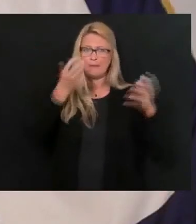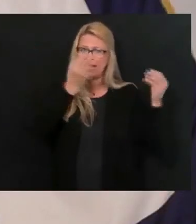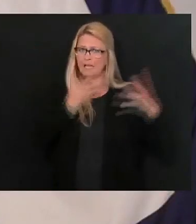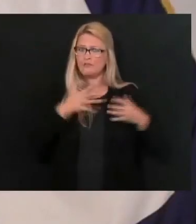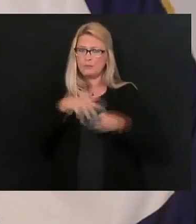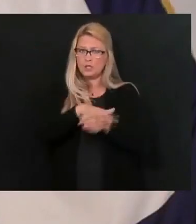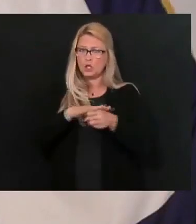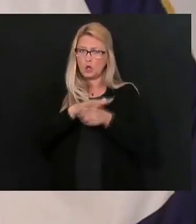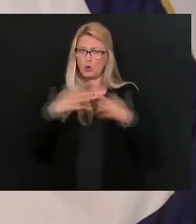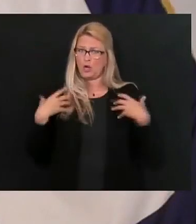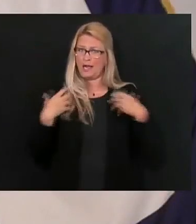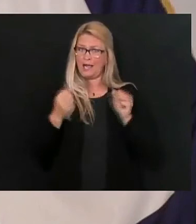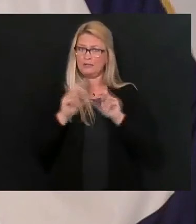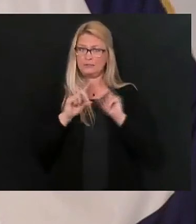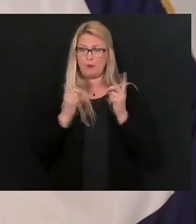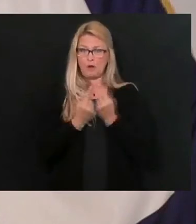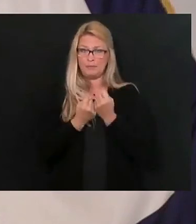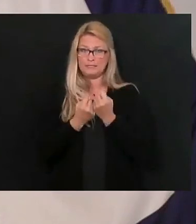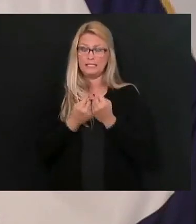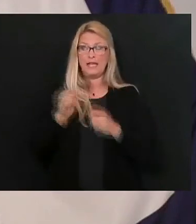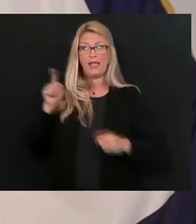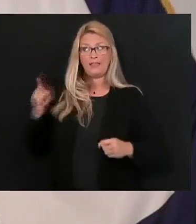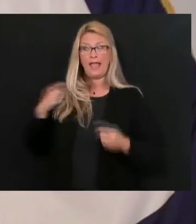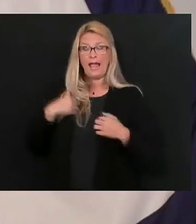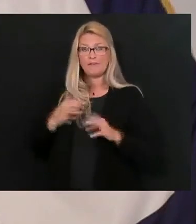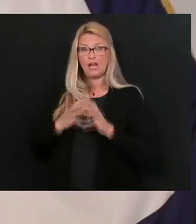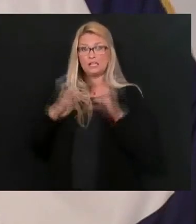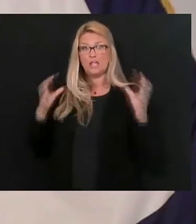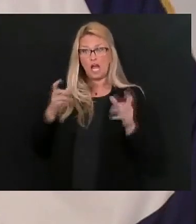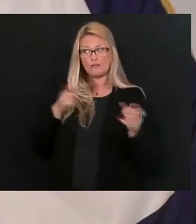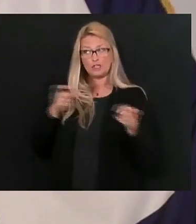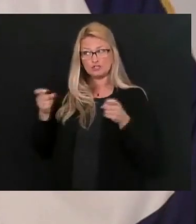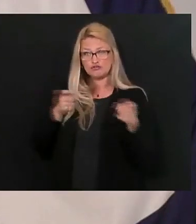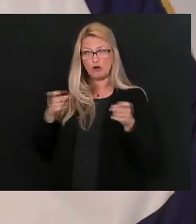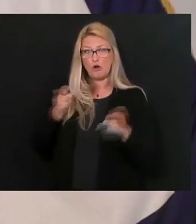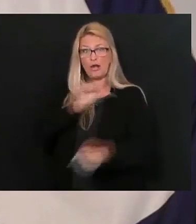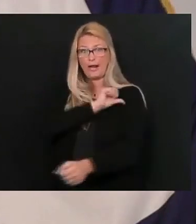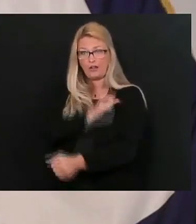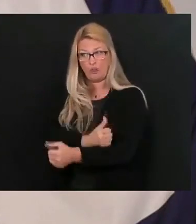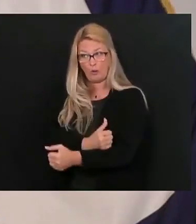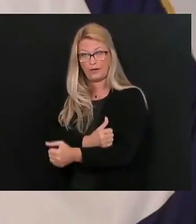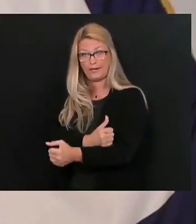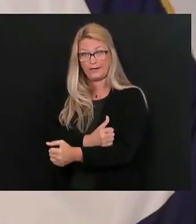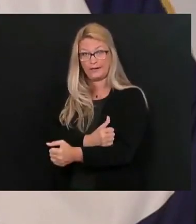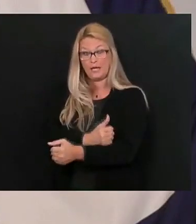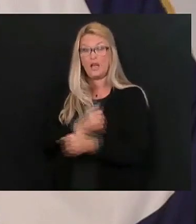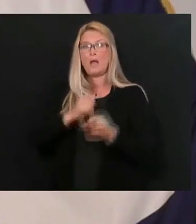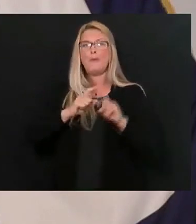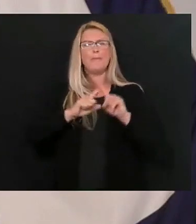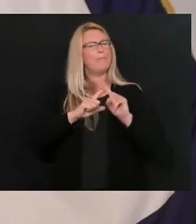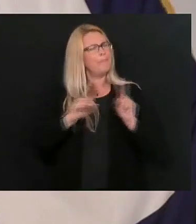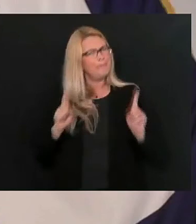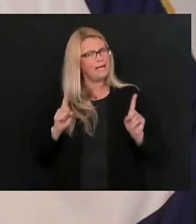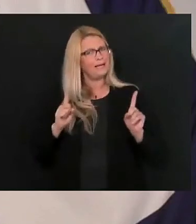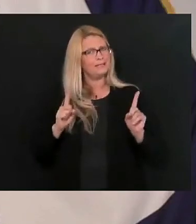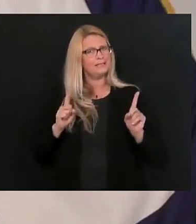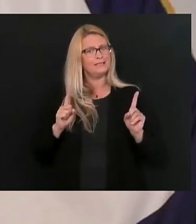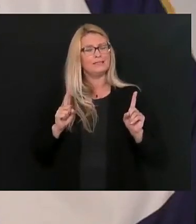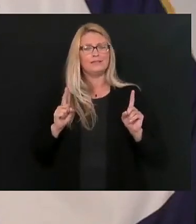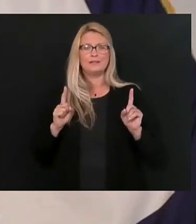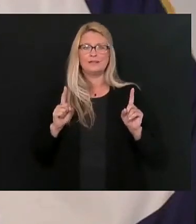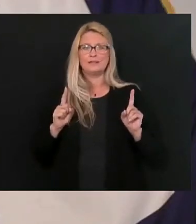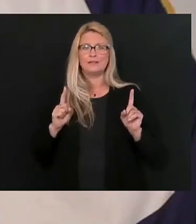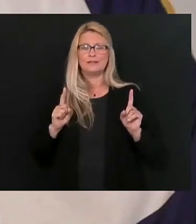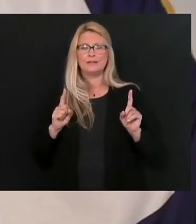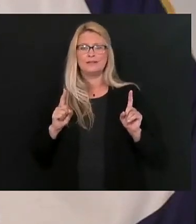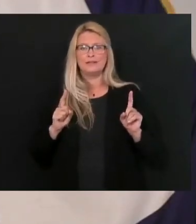health departments have a lot of control and a lot of authority and everything. But there's also this to contend